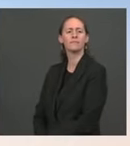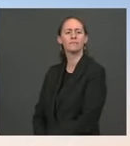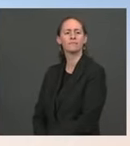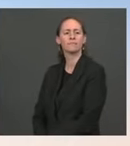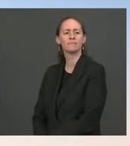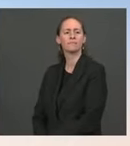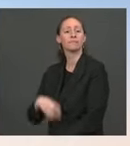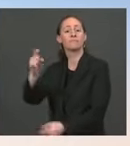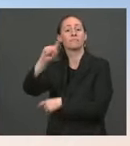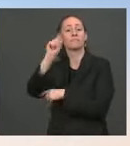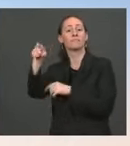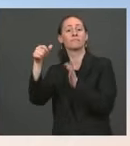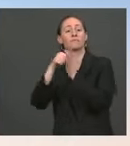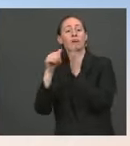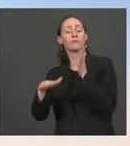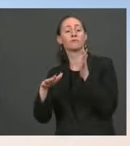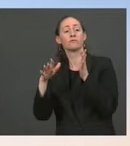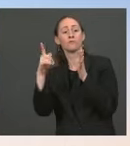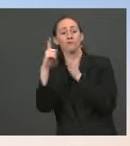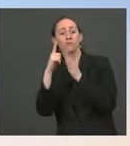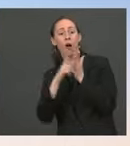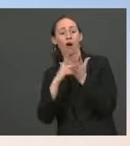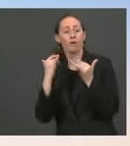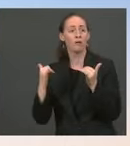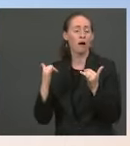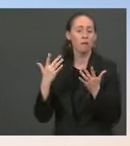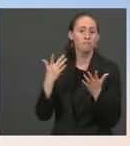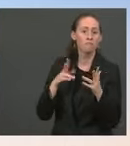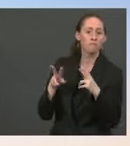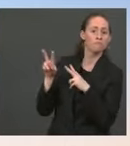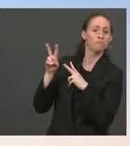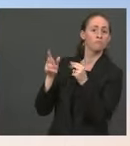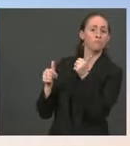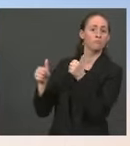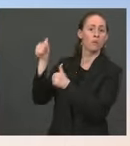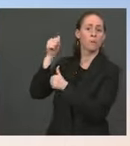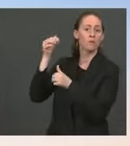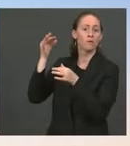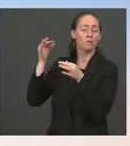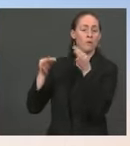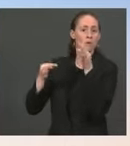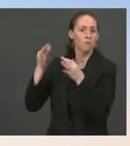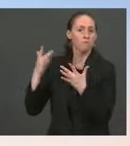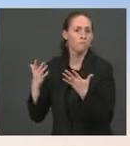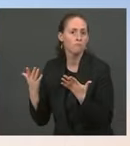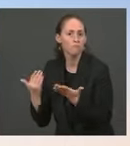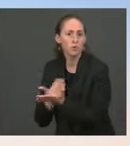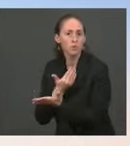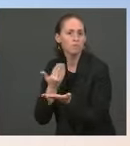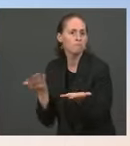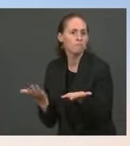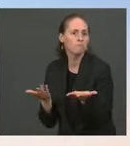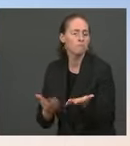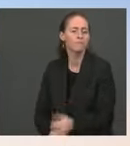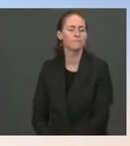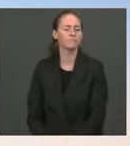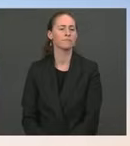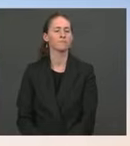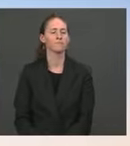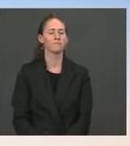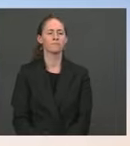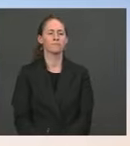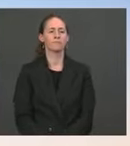redress from the U.S. Supreme Court. Can you speak to that? Well, as we've spoken to a few times, and including in statements from the